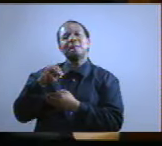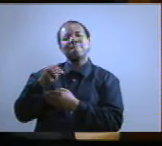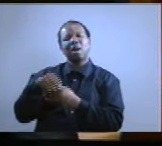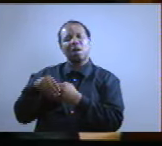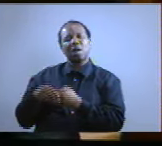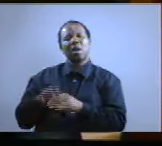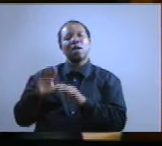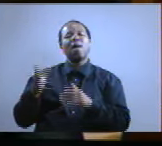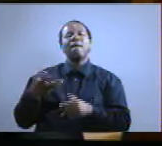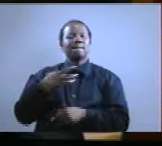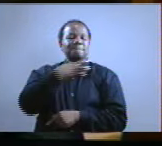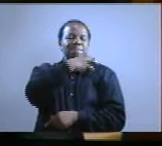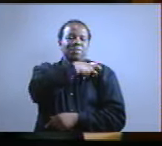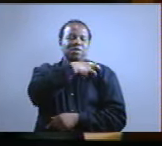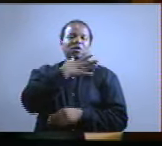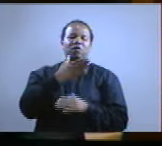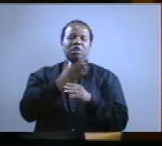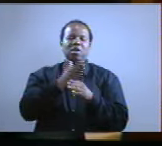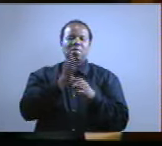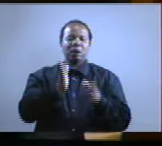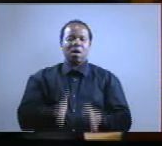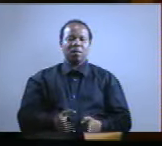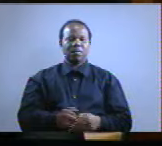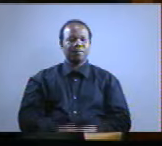Honorable Minister of Labour.